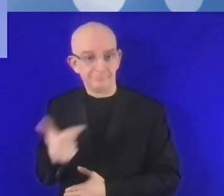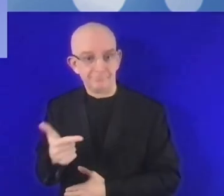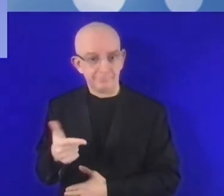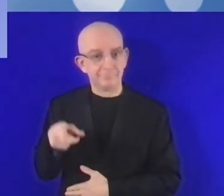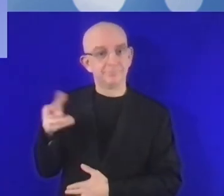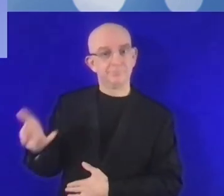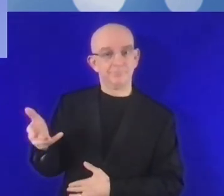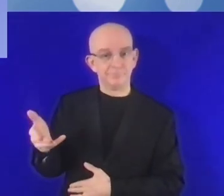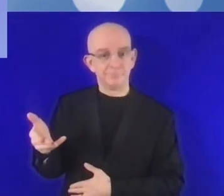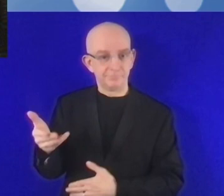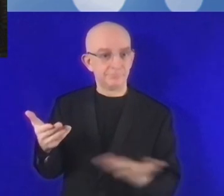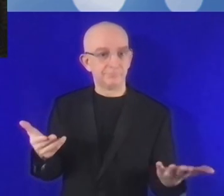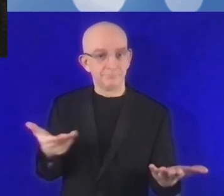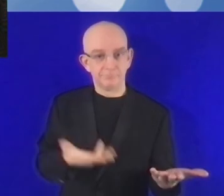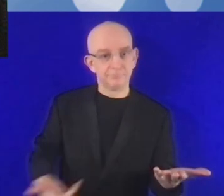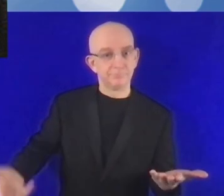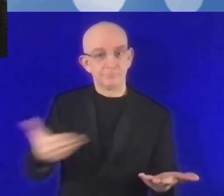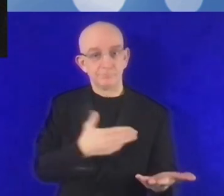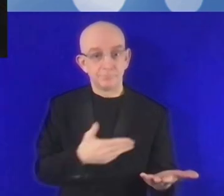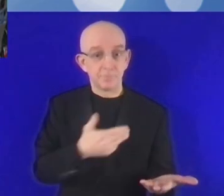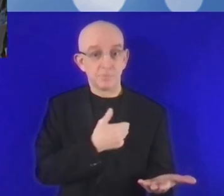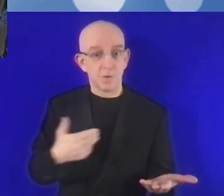2021, Mr. Krzysztof Schubert.